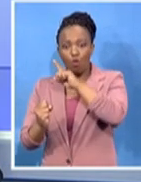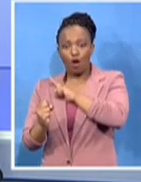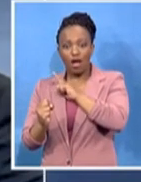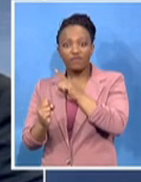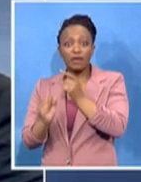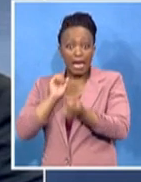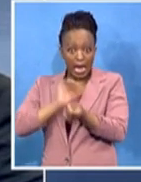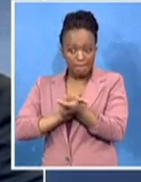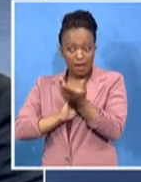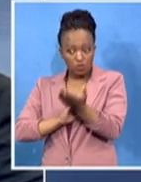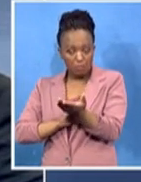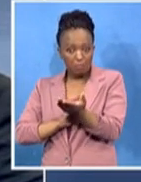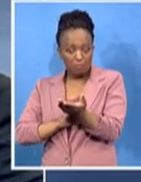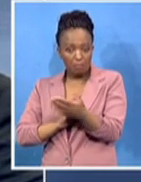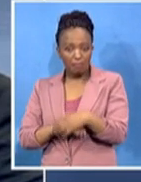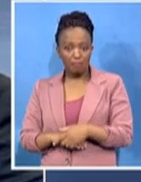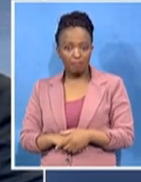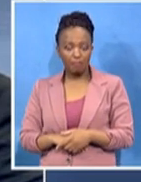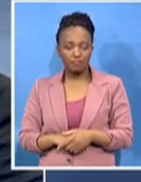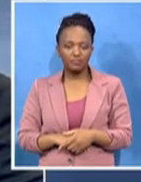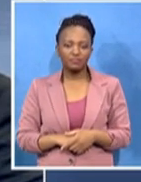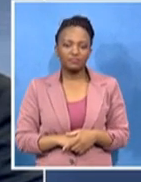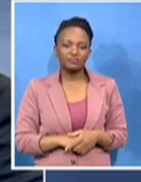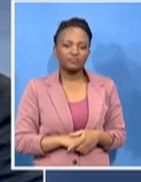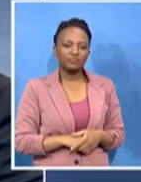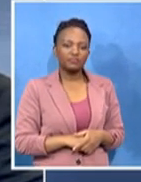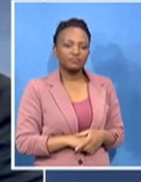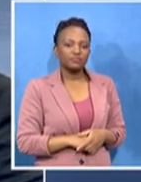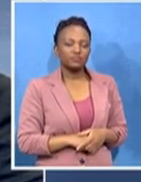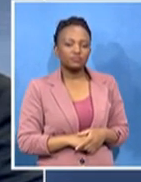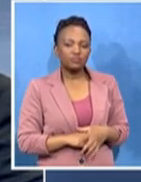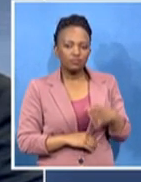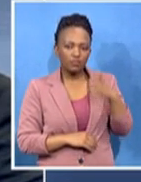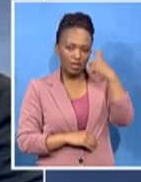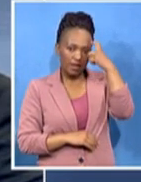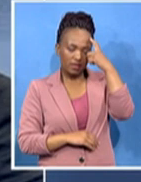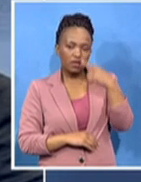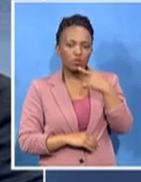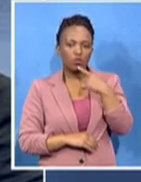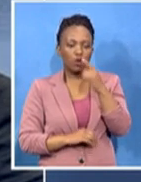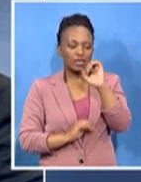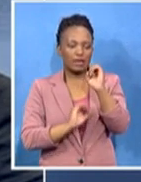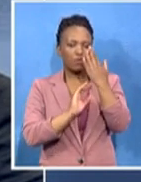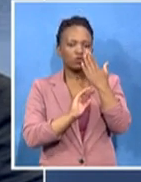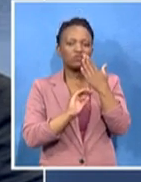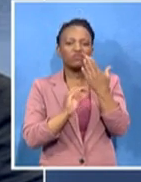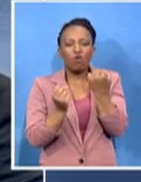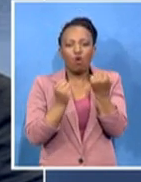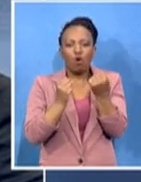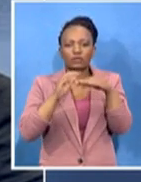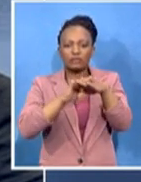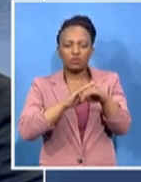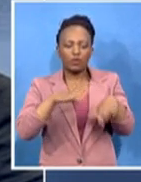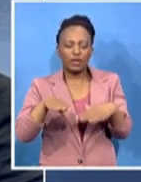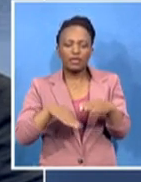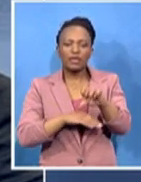think the approach to court by the ActionSA is an avenue of recourse that they have. If we are